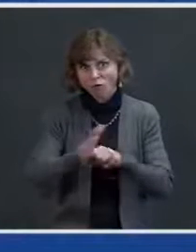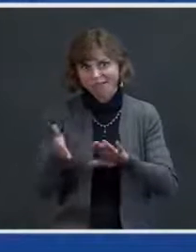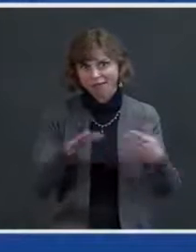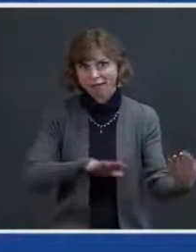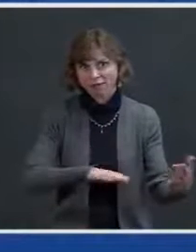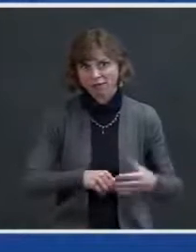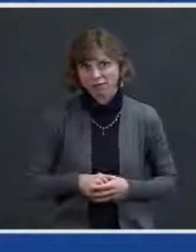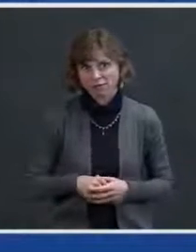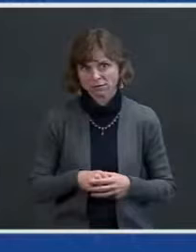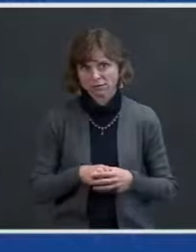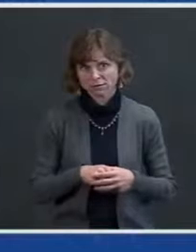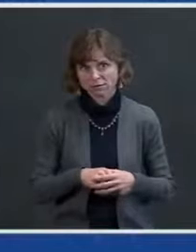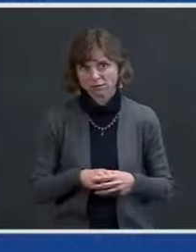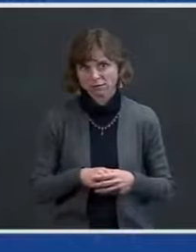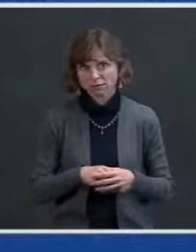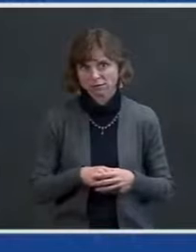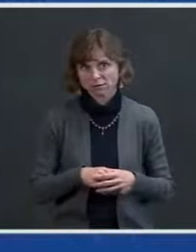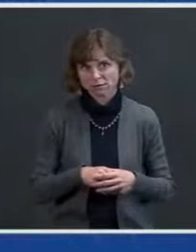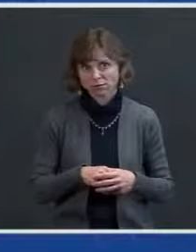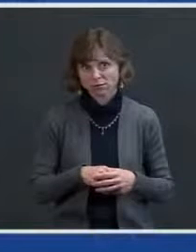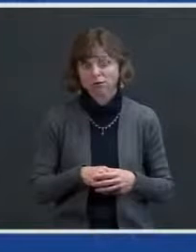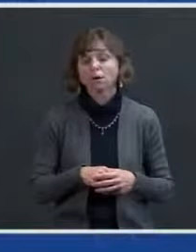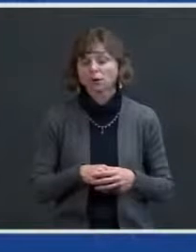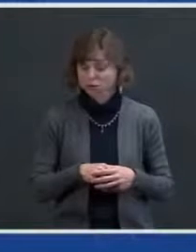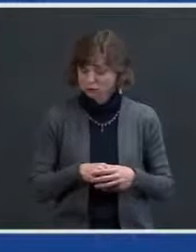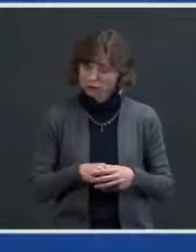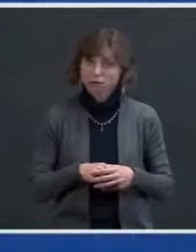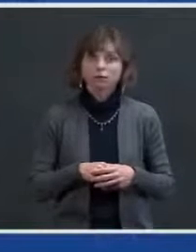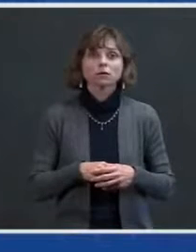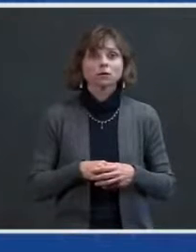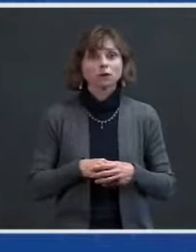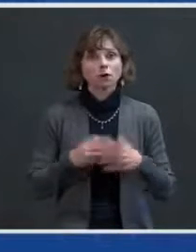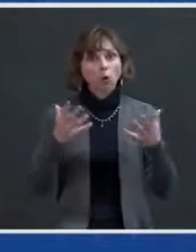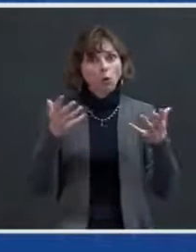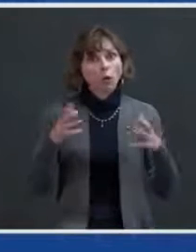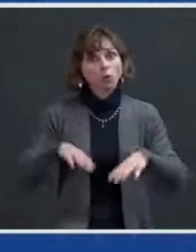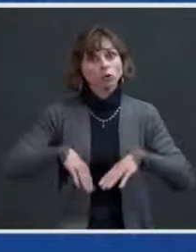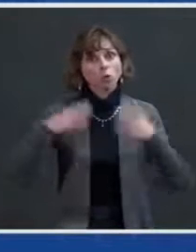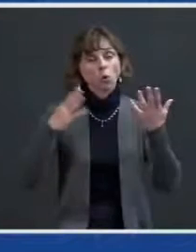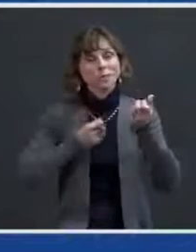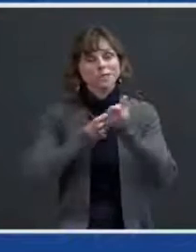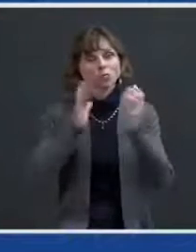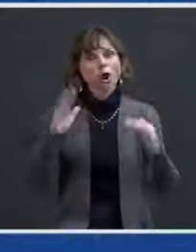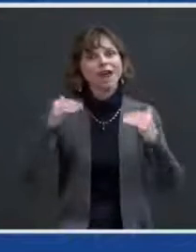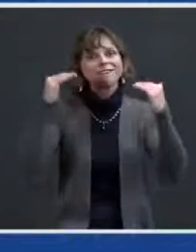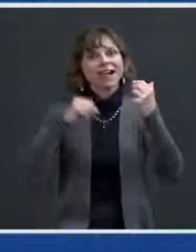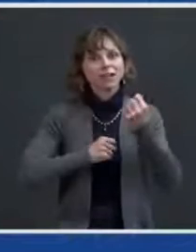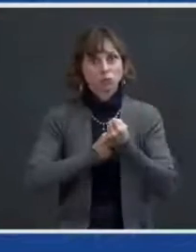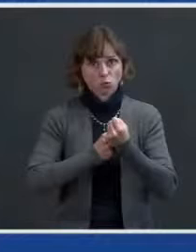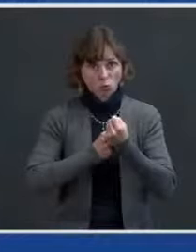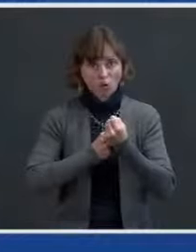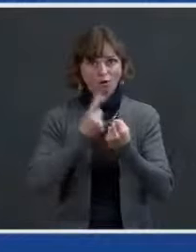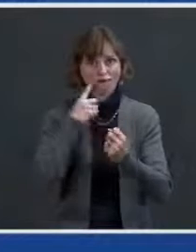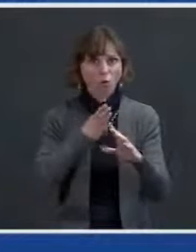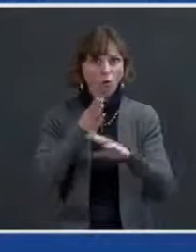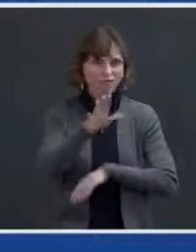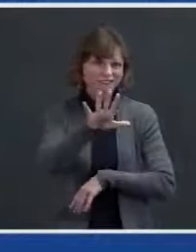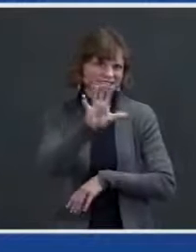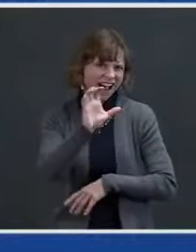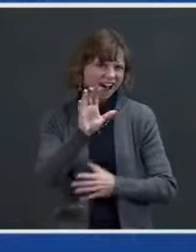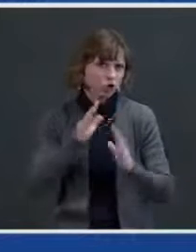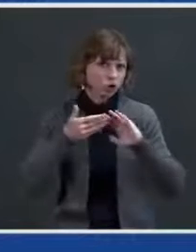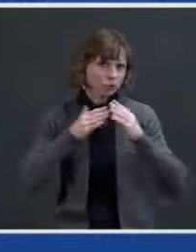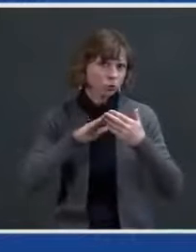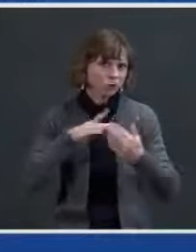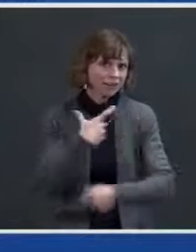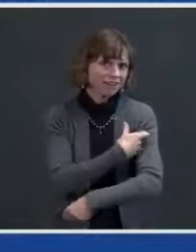deaths. We've opened support and supported more than 500 community